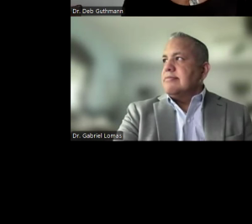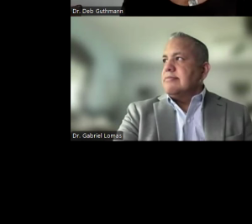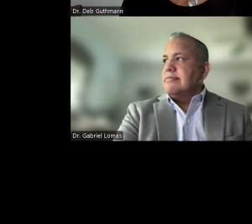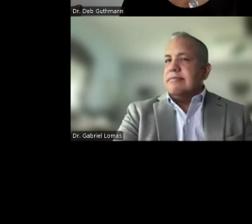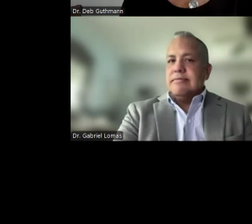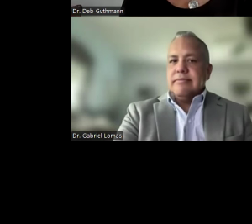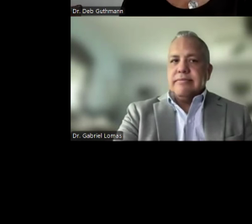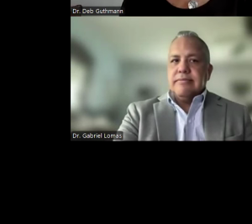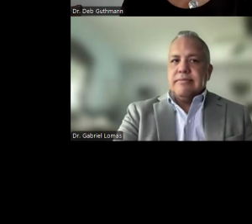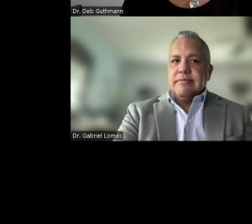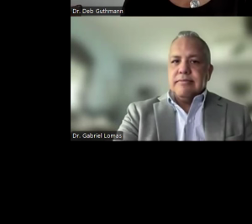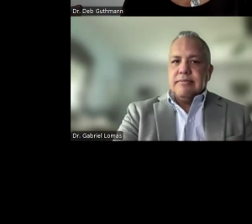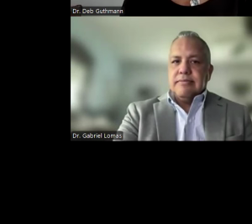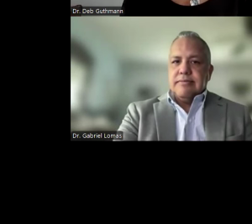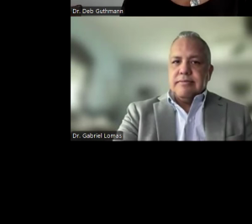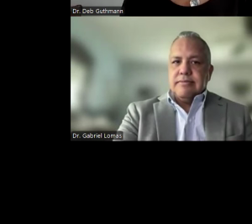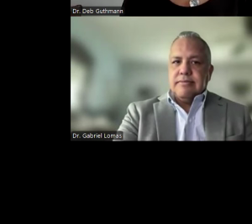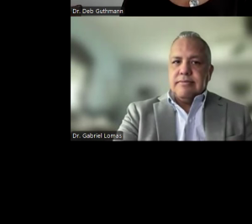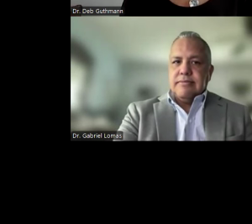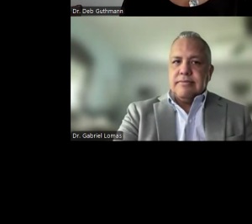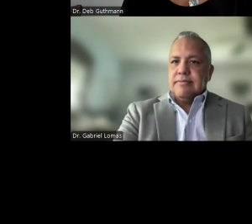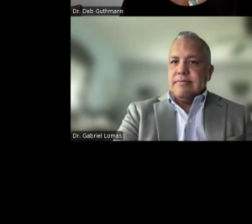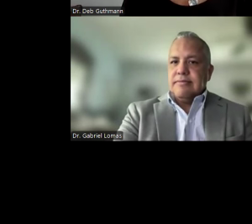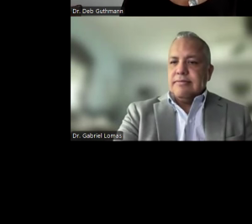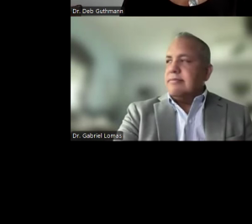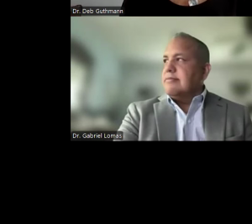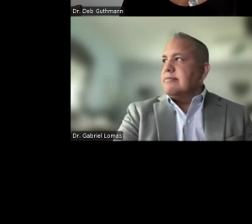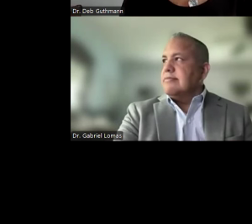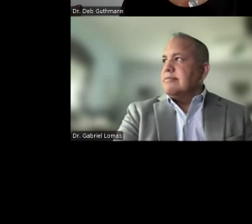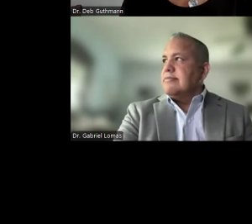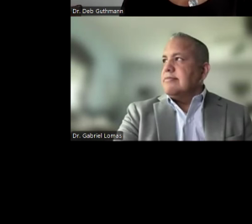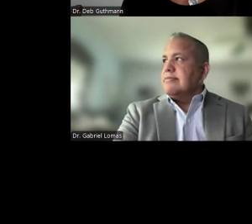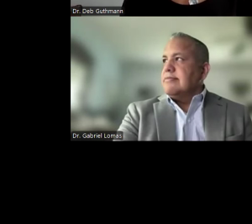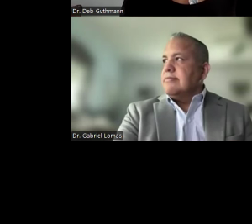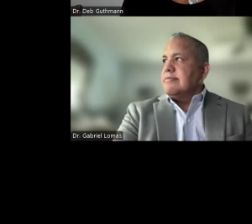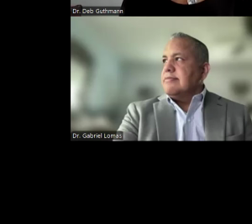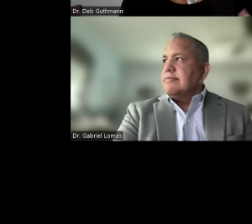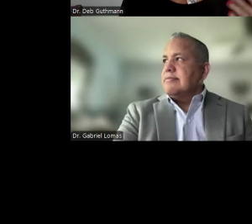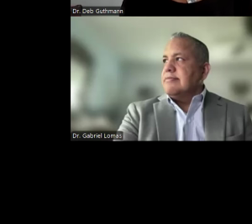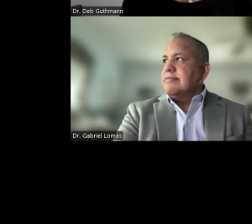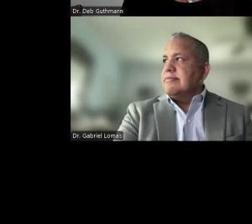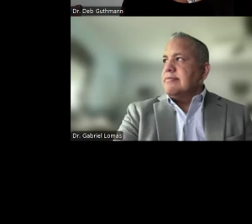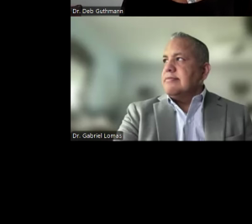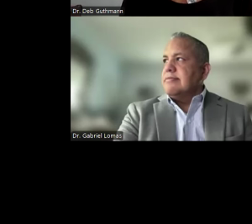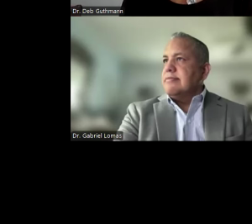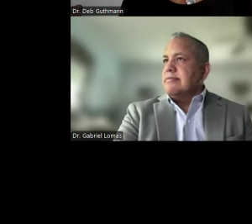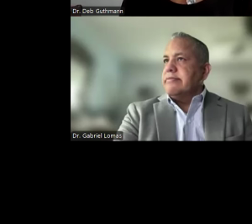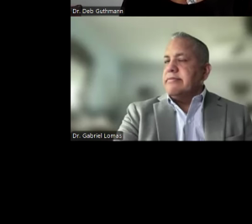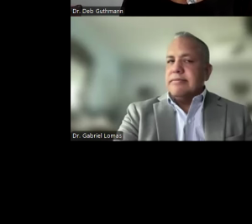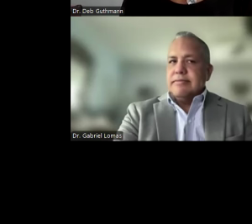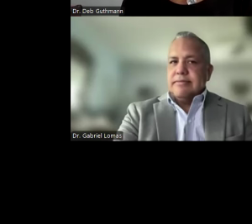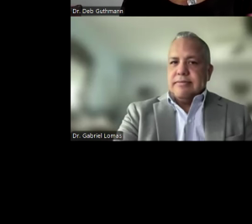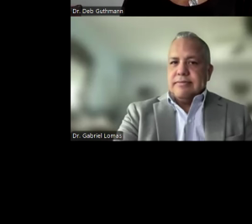and then counseling and substance use, I would interact with individuals who were involved with